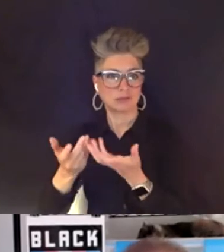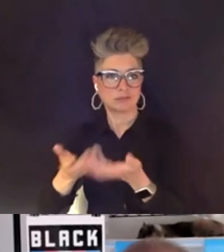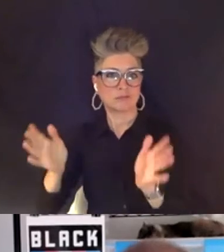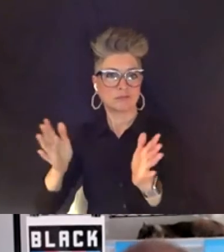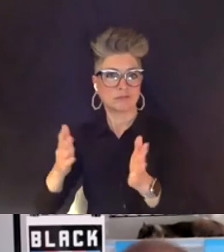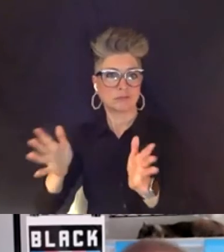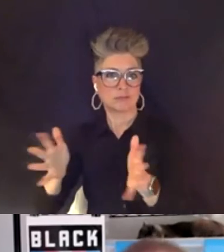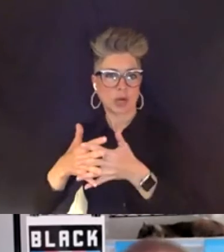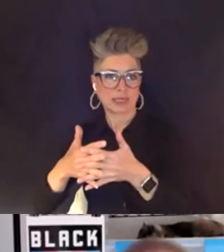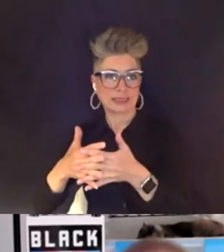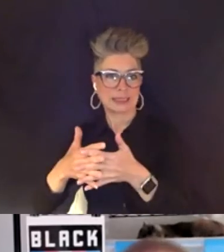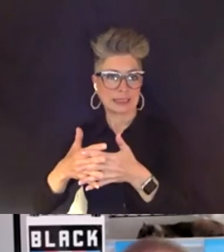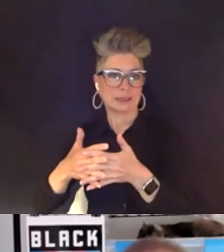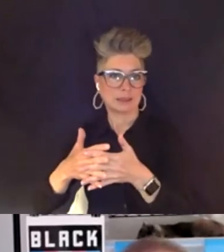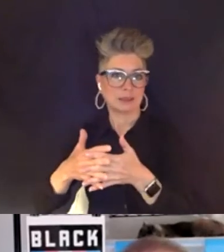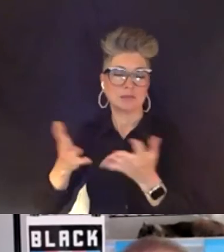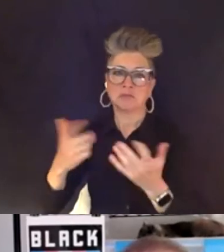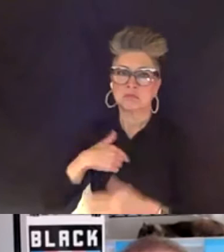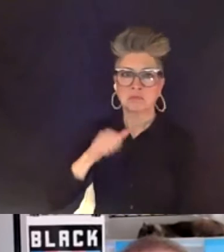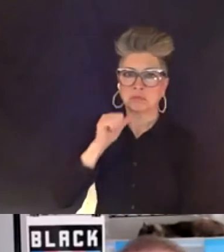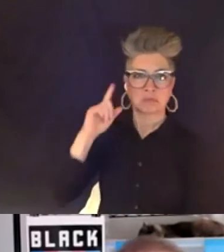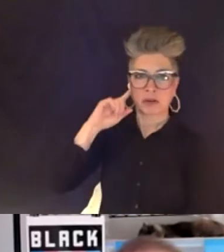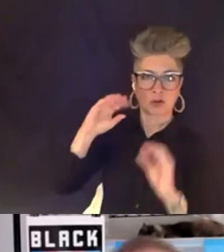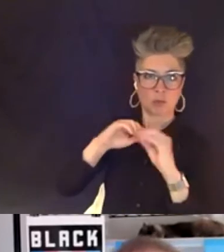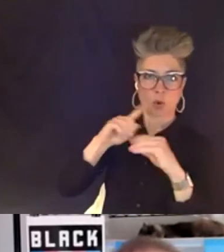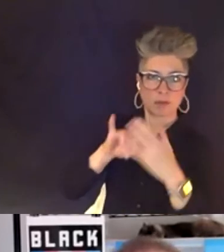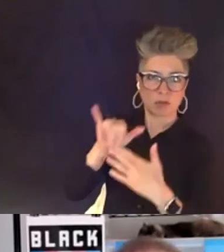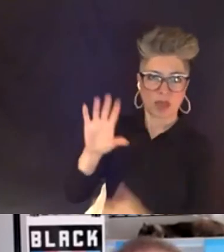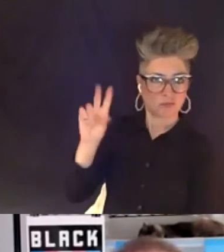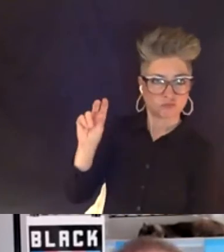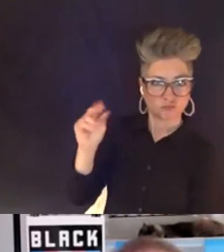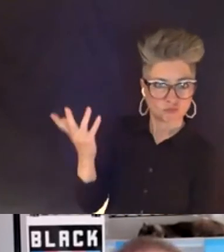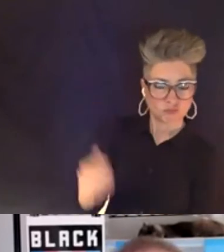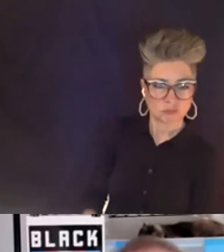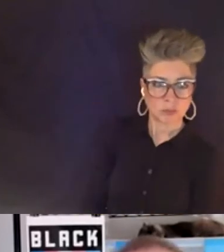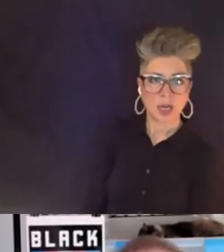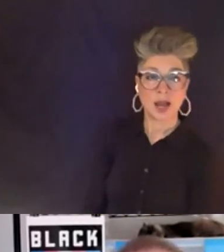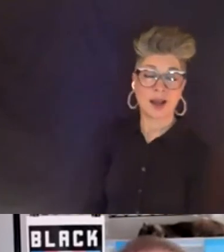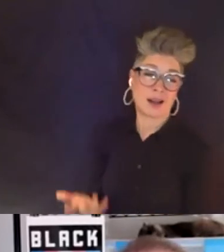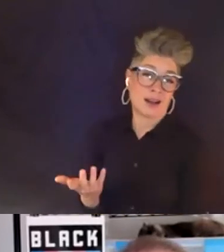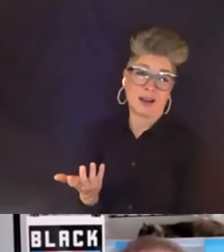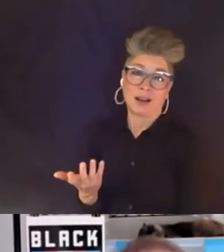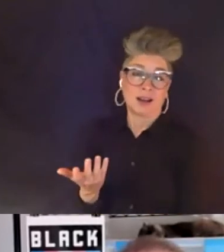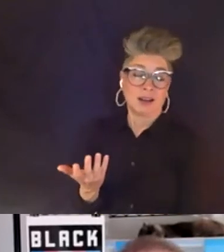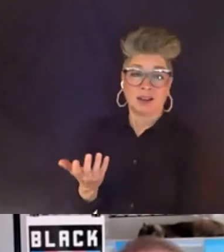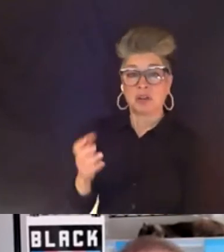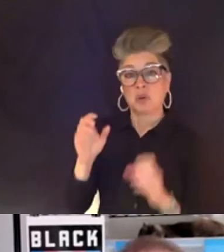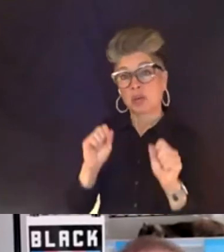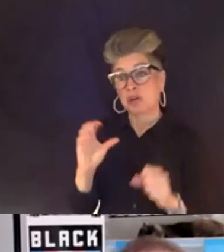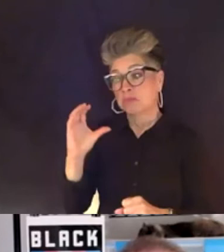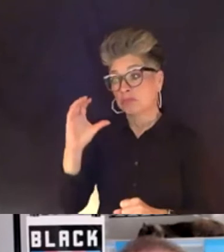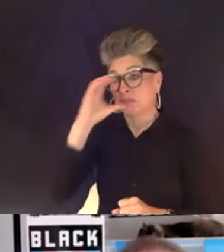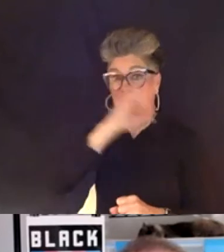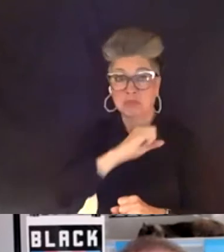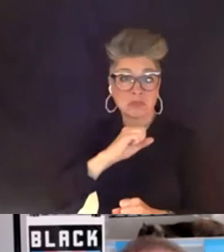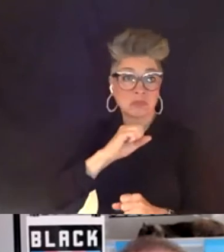I just want to say that I haven't heard anything more about it. I guess we could really deduce that it is the